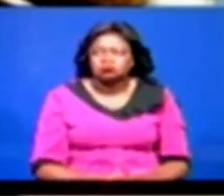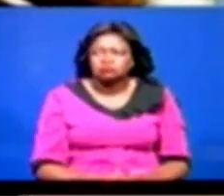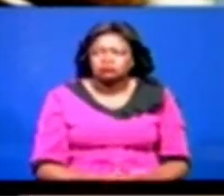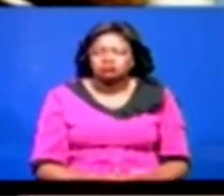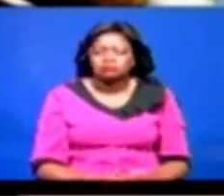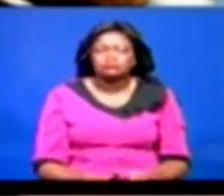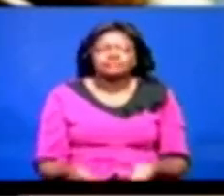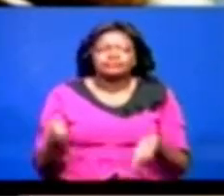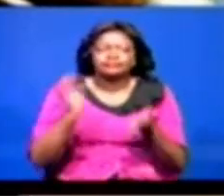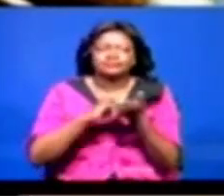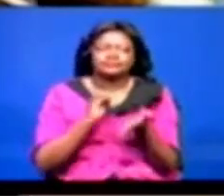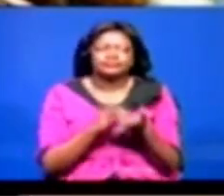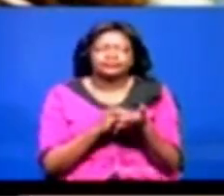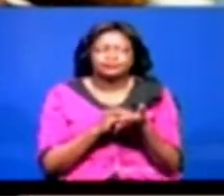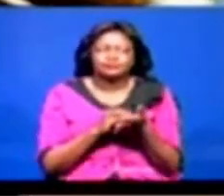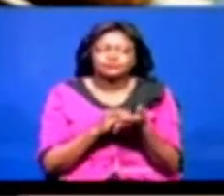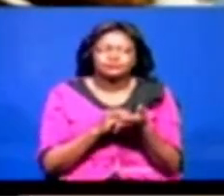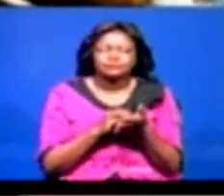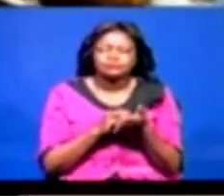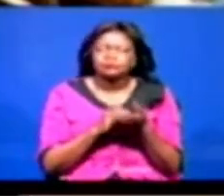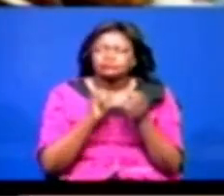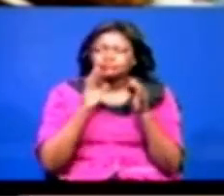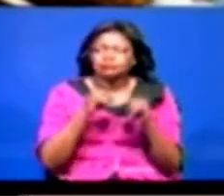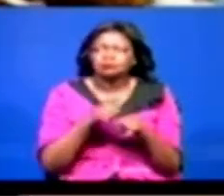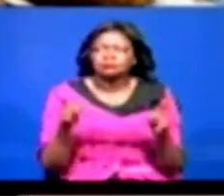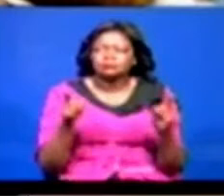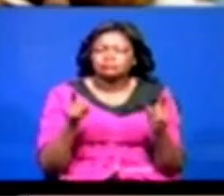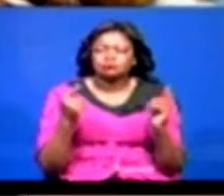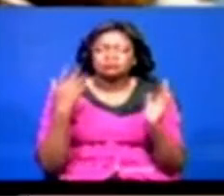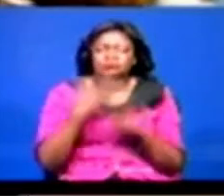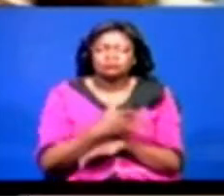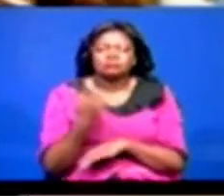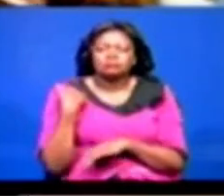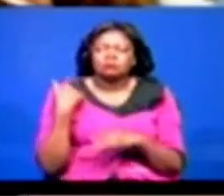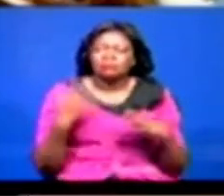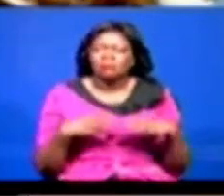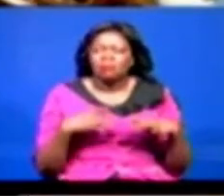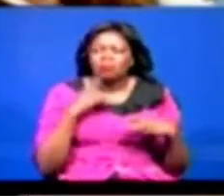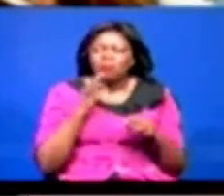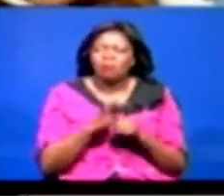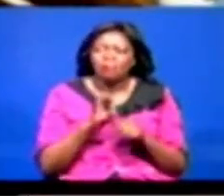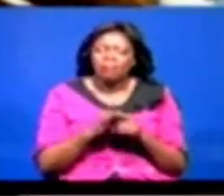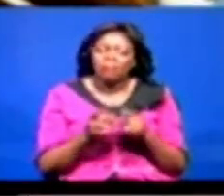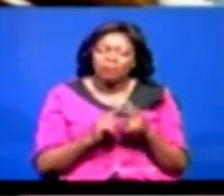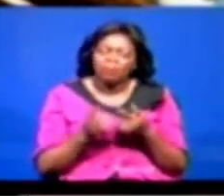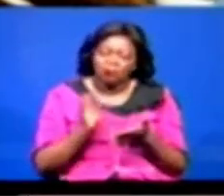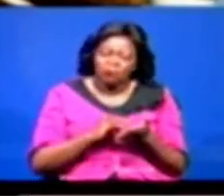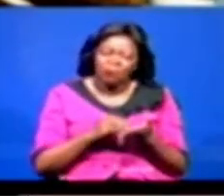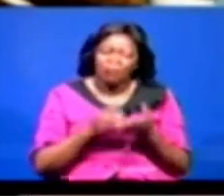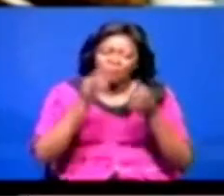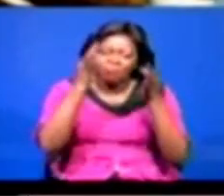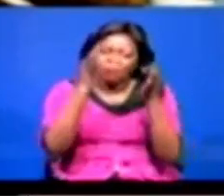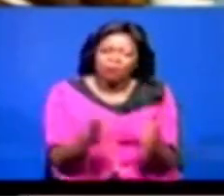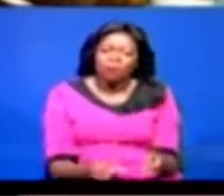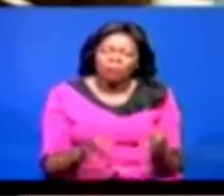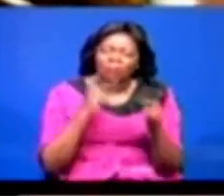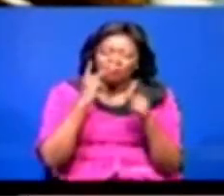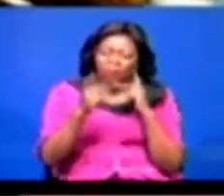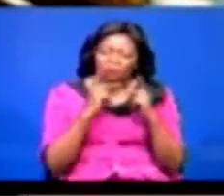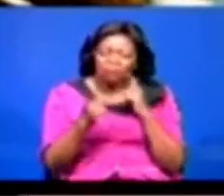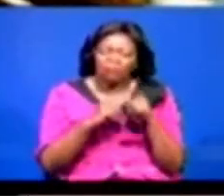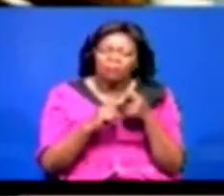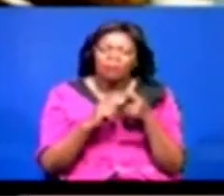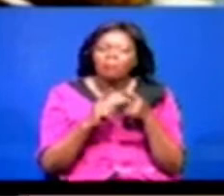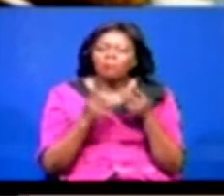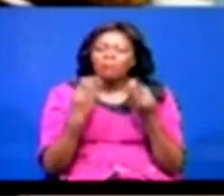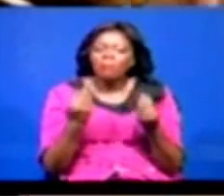Again, if we exceed the number of people who voted, then again, from an accountability perspective, it would be very easy